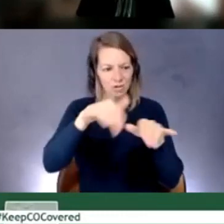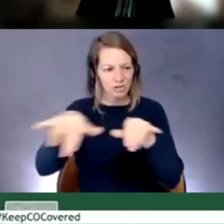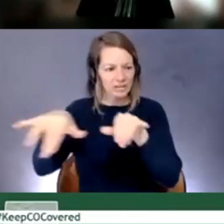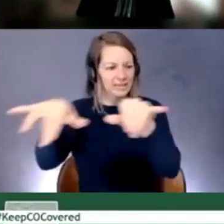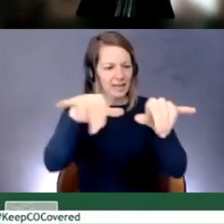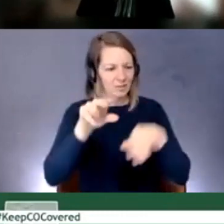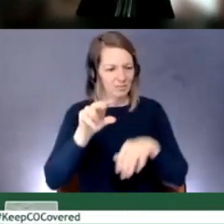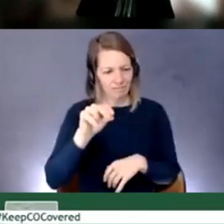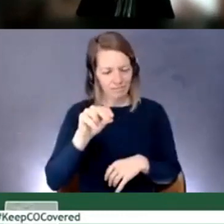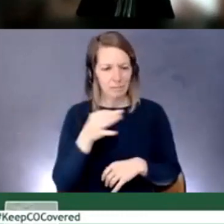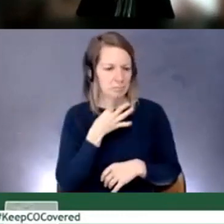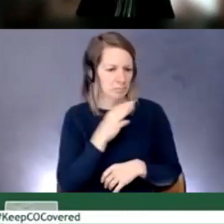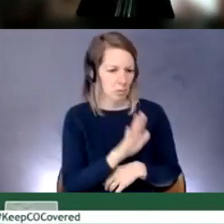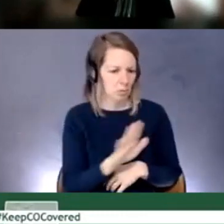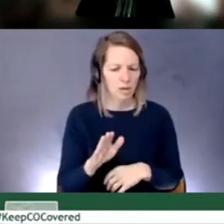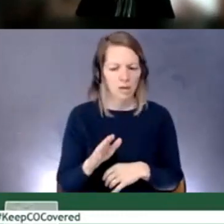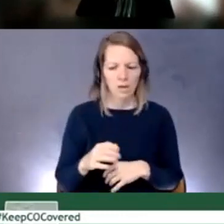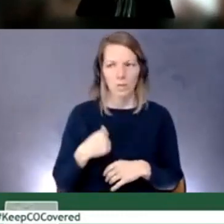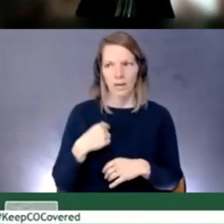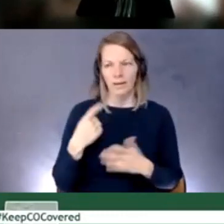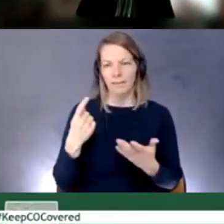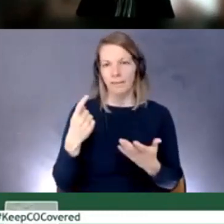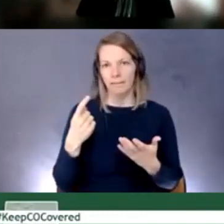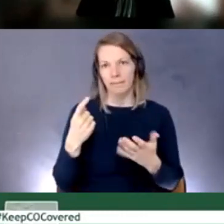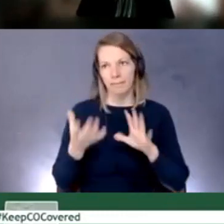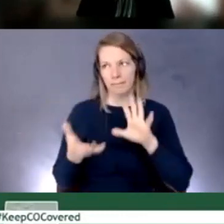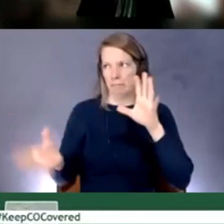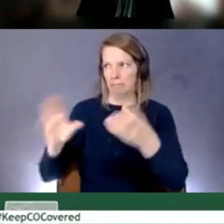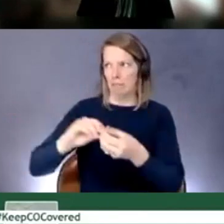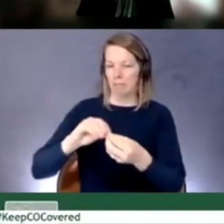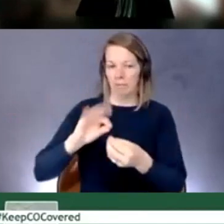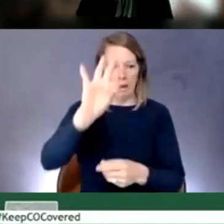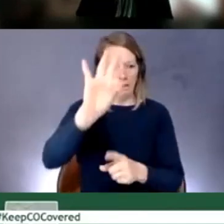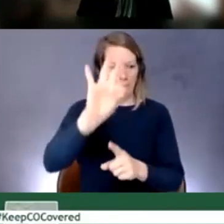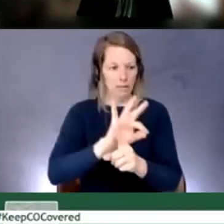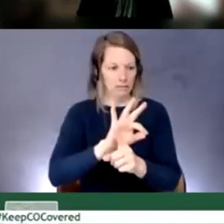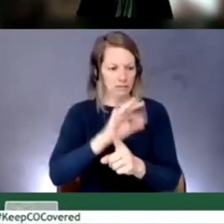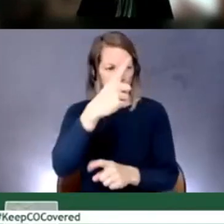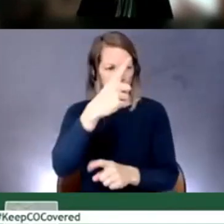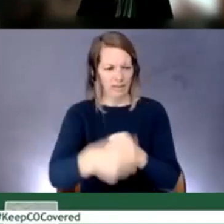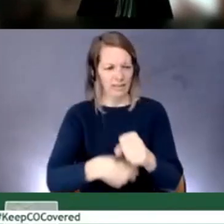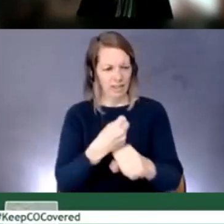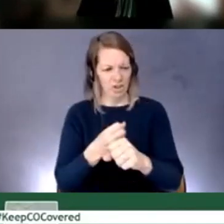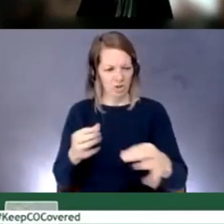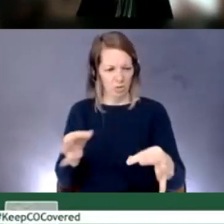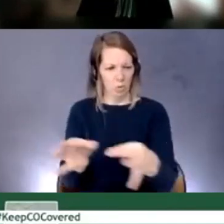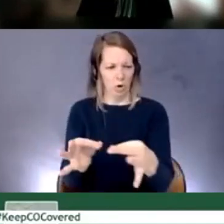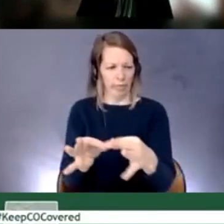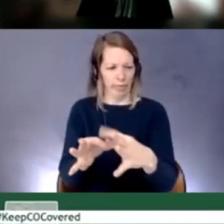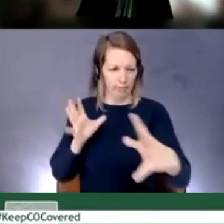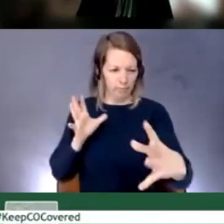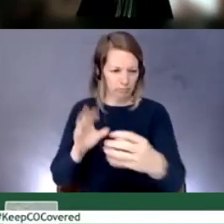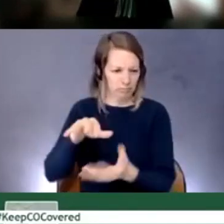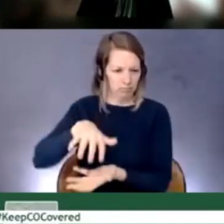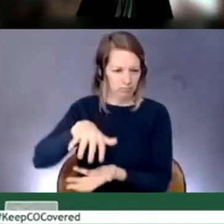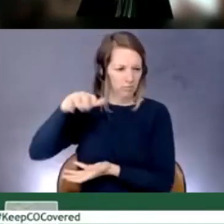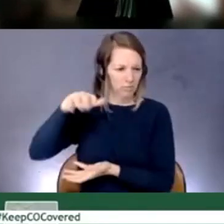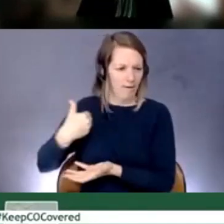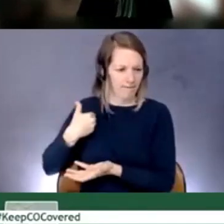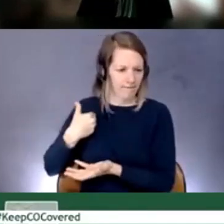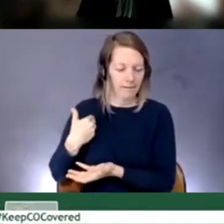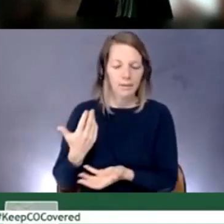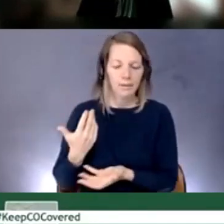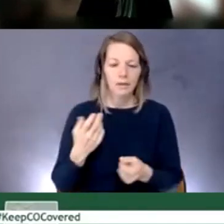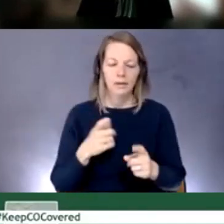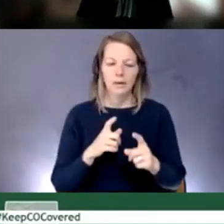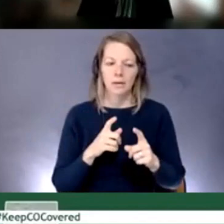as yours, Kim. I believe we think about 9 months to a year is about the right amount to make sure that you have. And in terms of course,